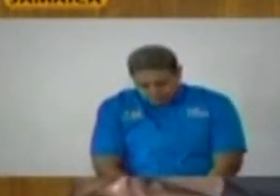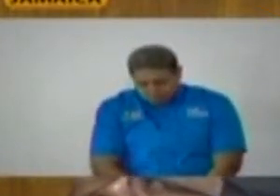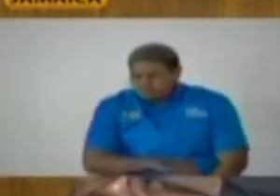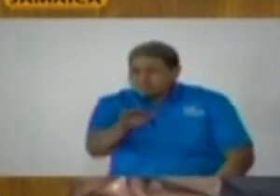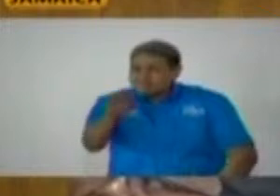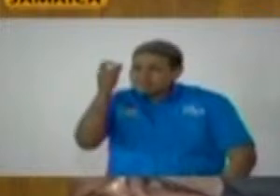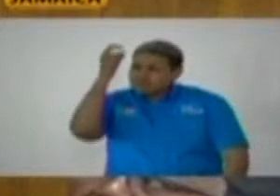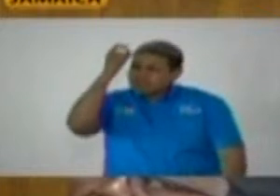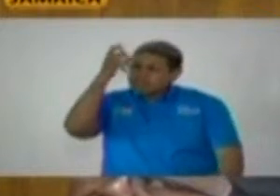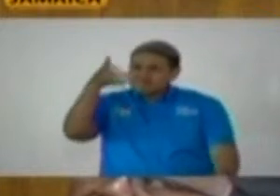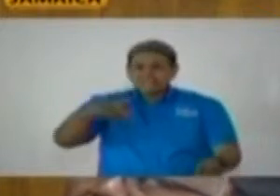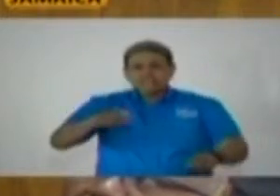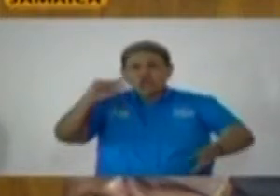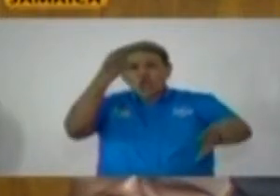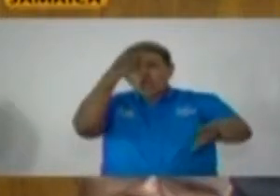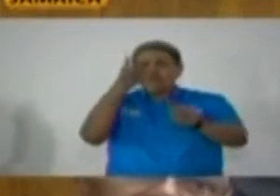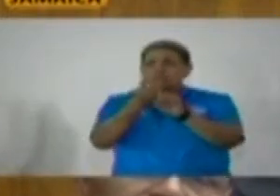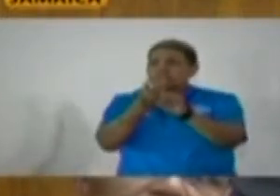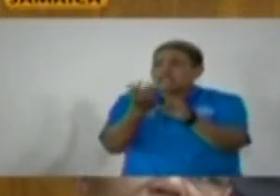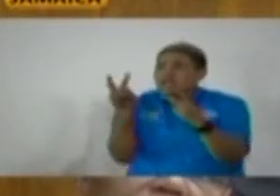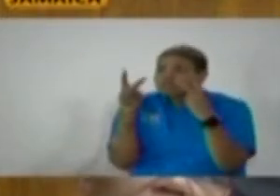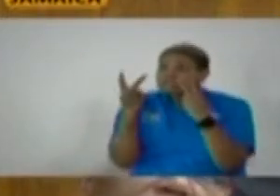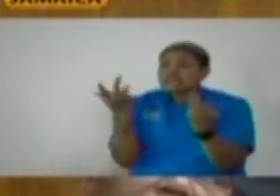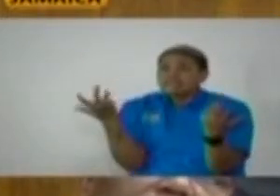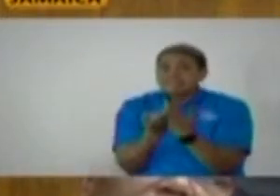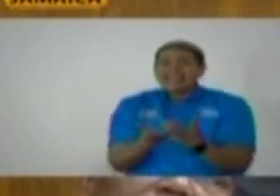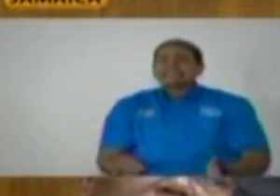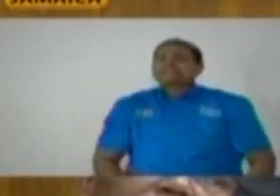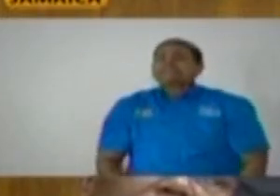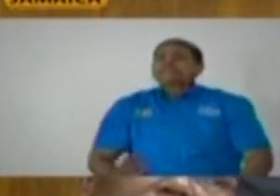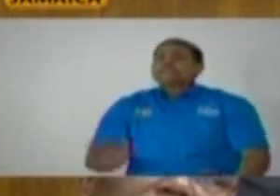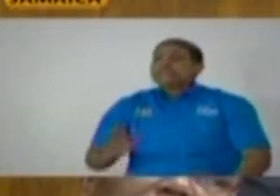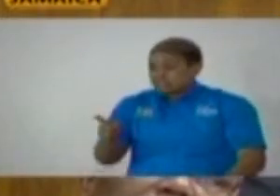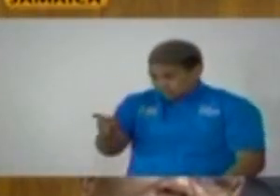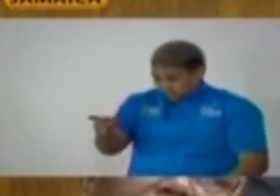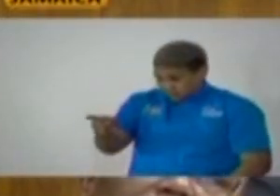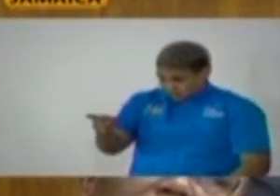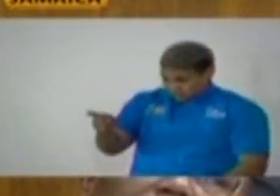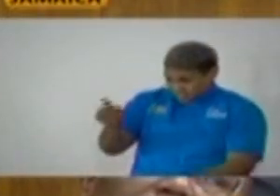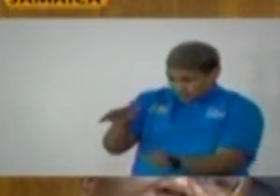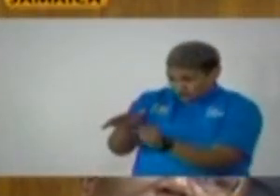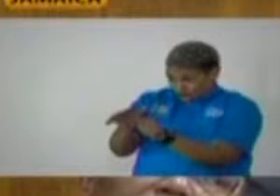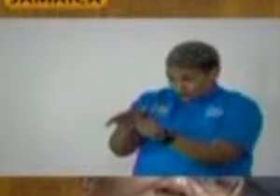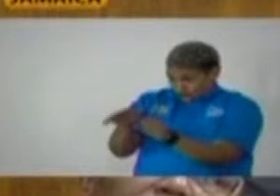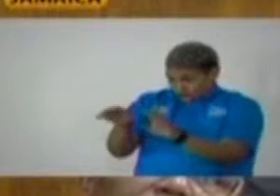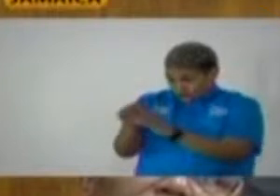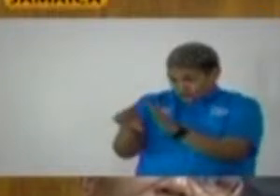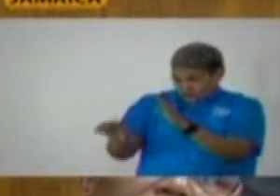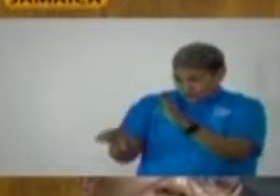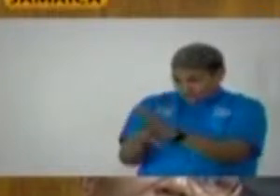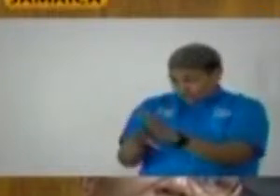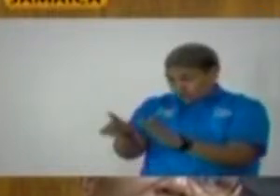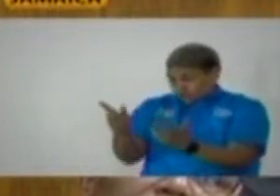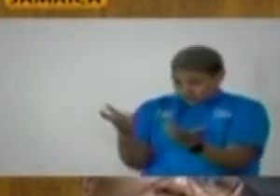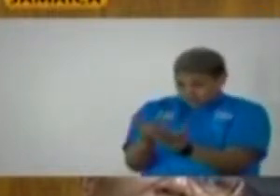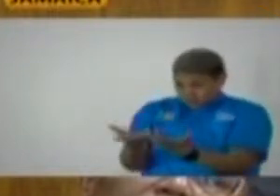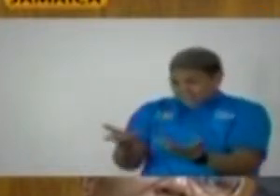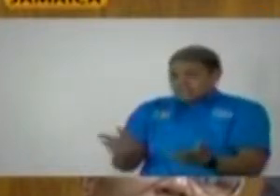Yet, Madam Speaker, this government has not seen it fit to hold them in the constitutionally determined time.